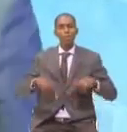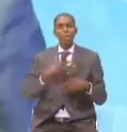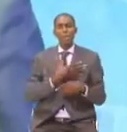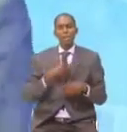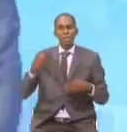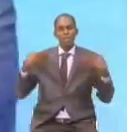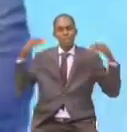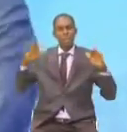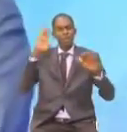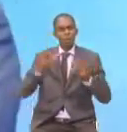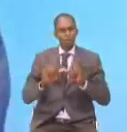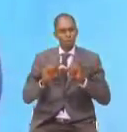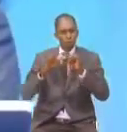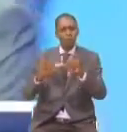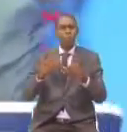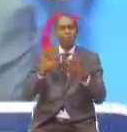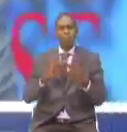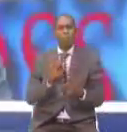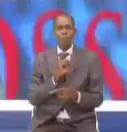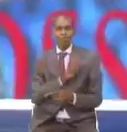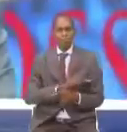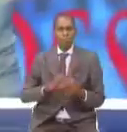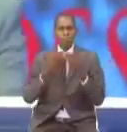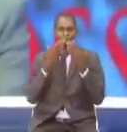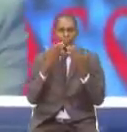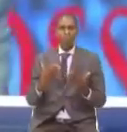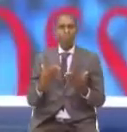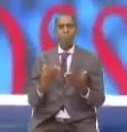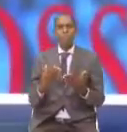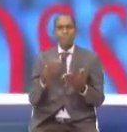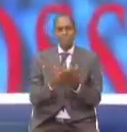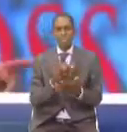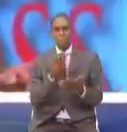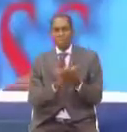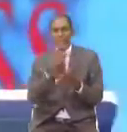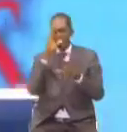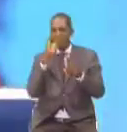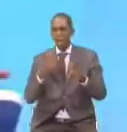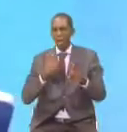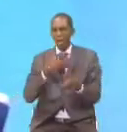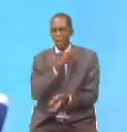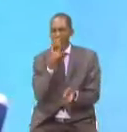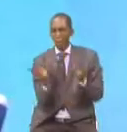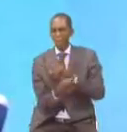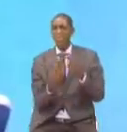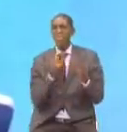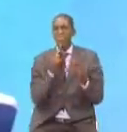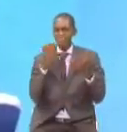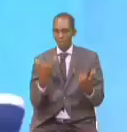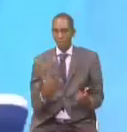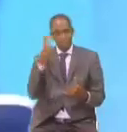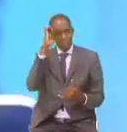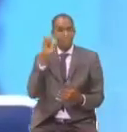on appreciating that man has turned, that woman has turned, and is now walking